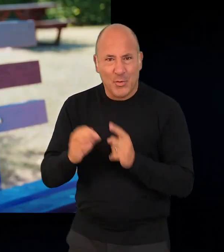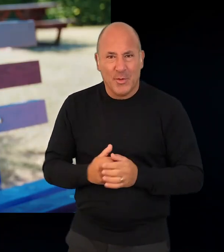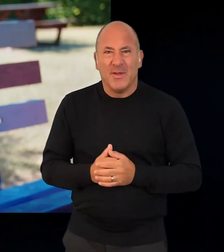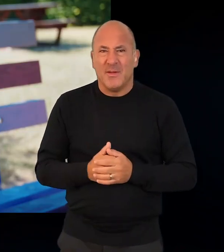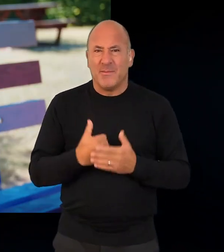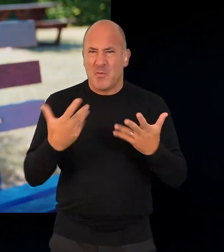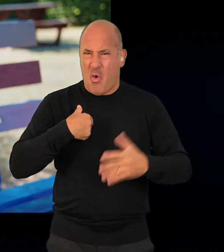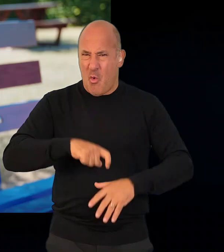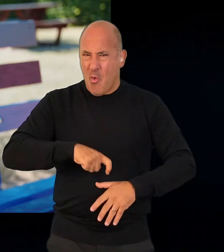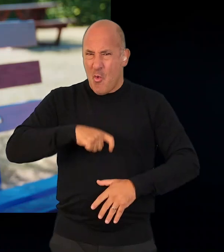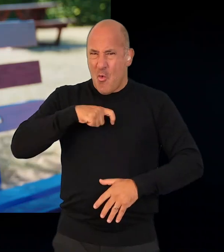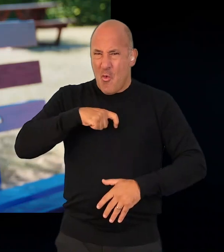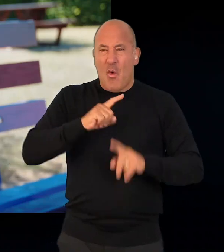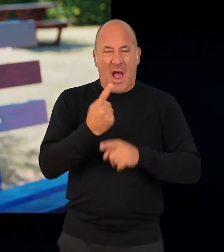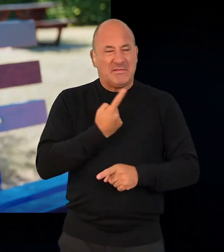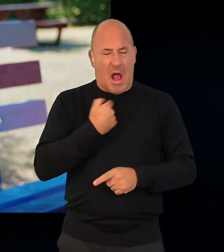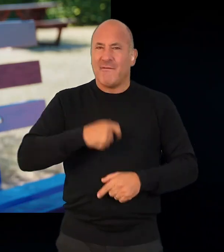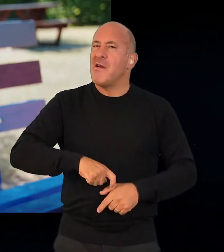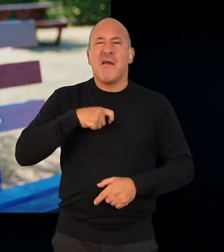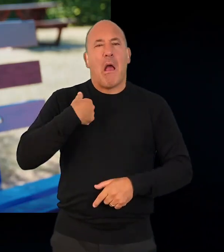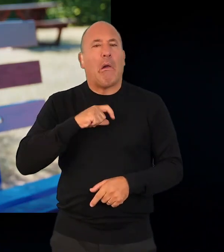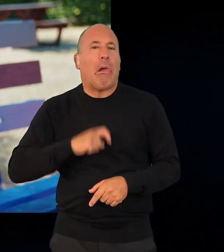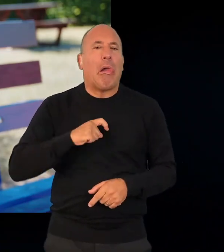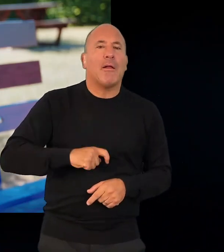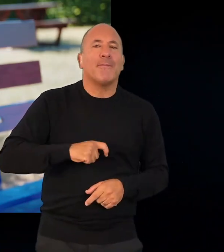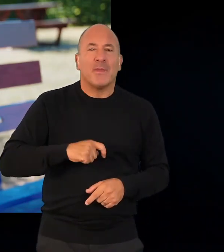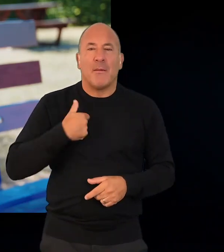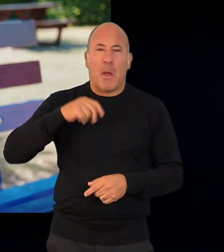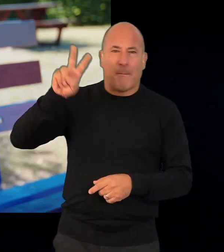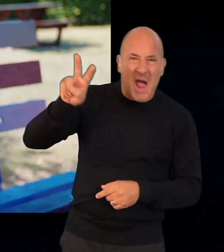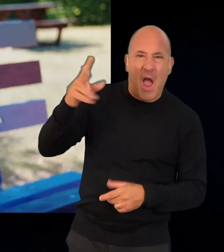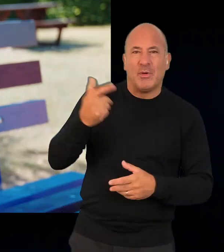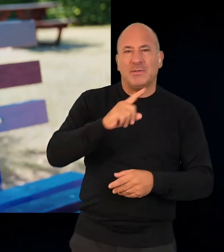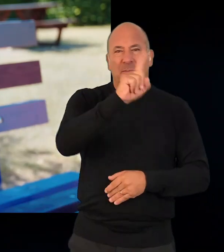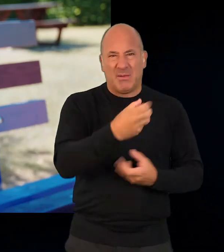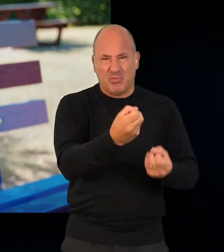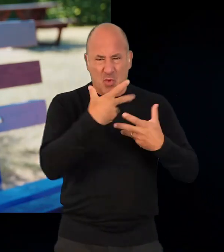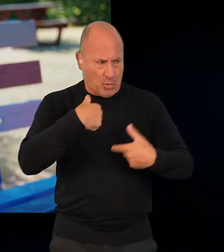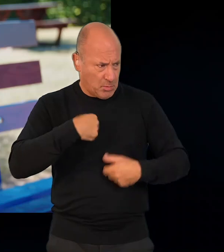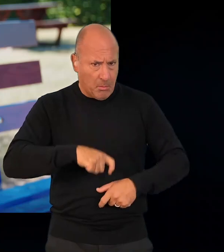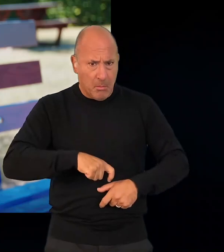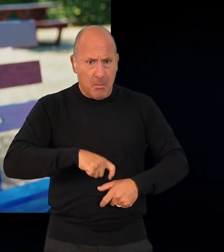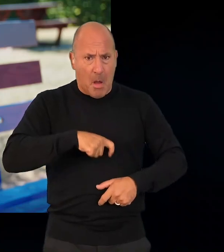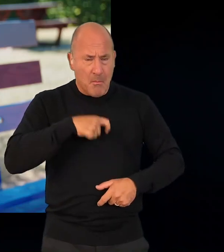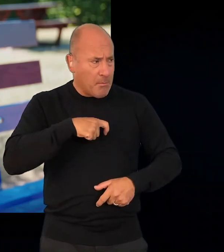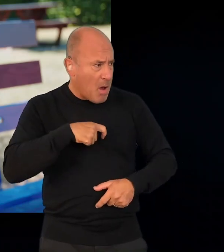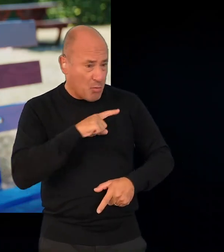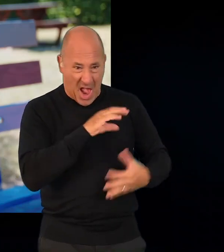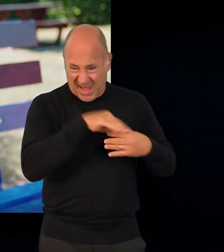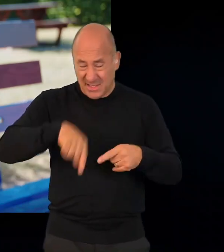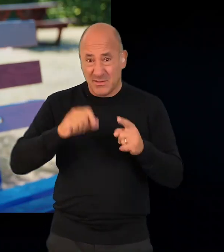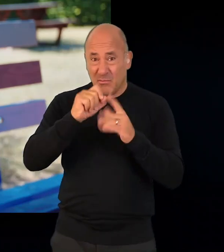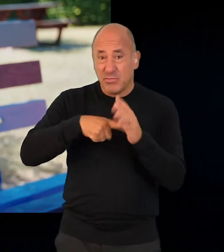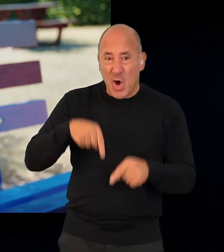probably gained quite a lot of confidence because I'm not a really confident person, but from parents and people saying that I've gained quite a bit